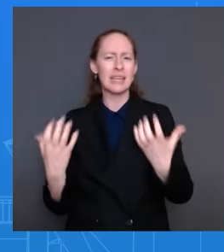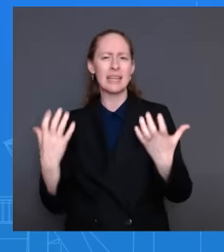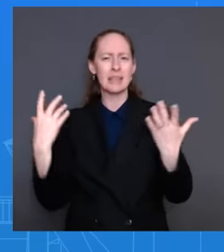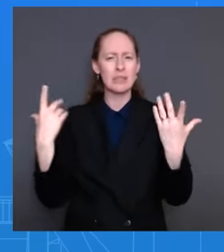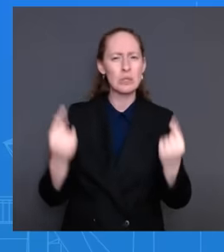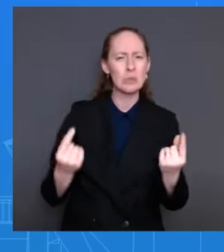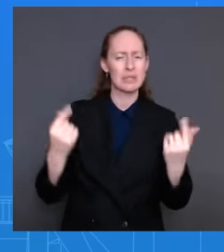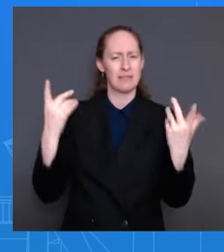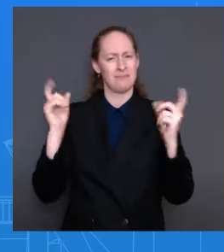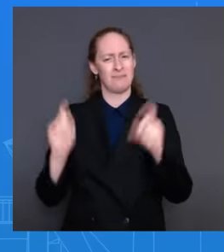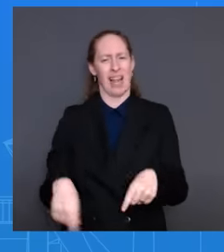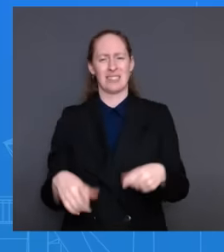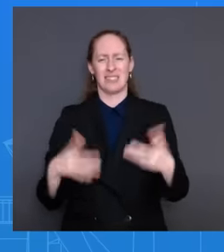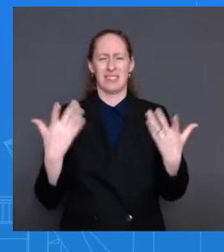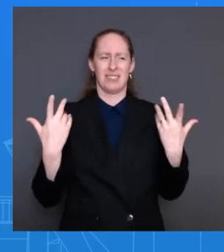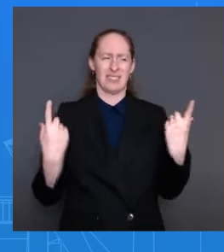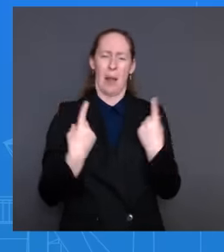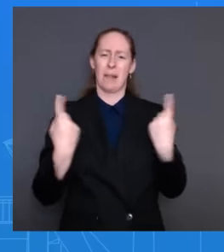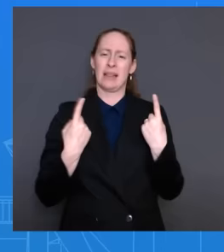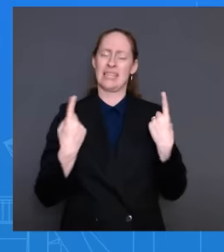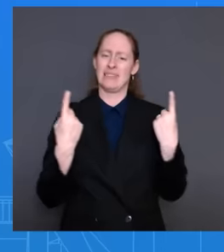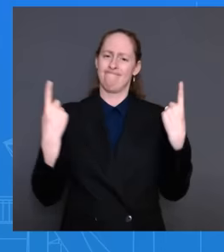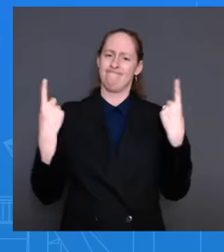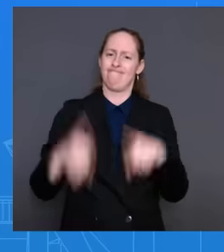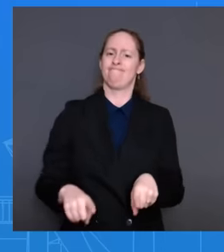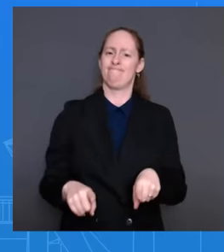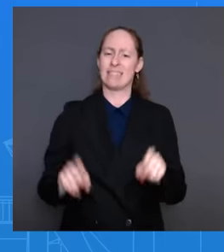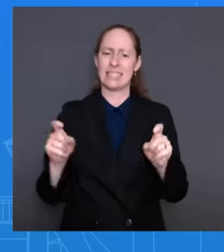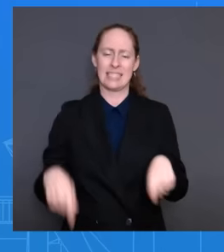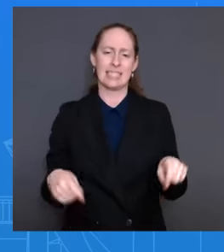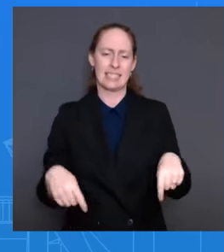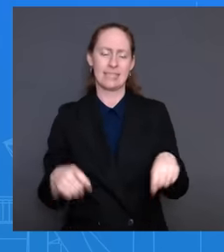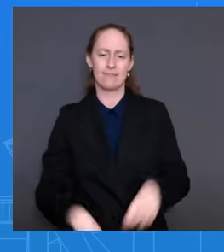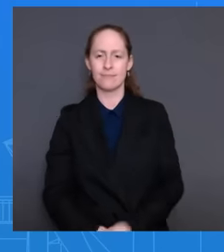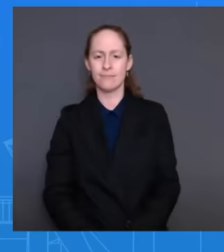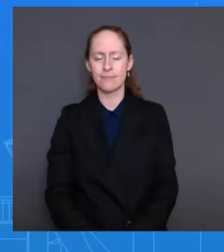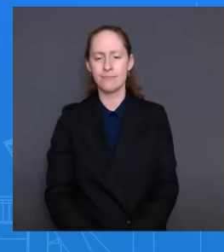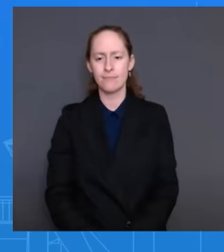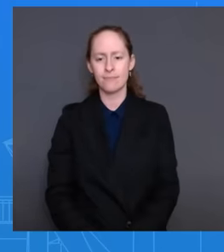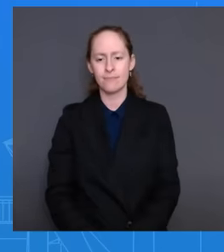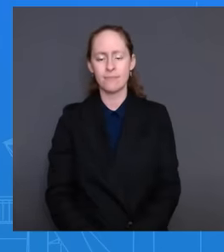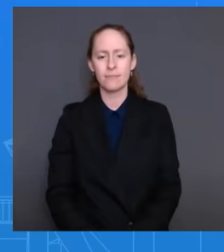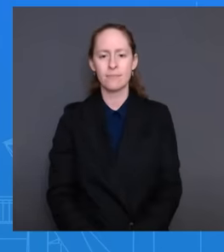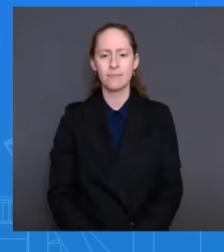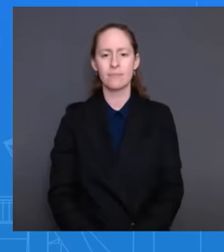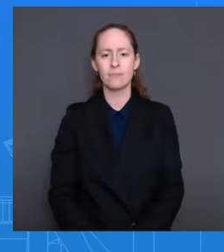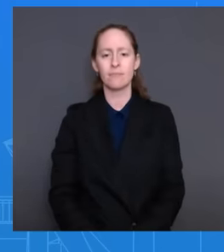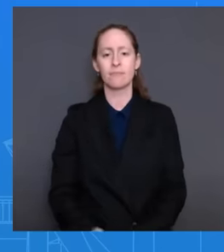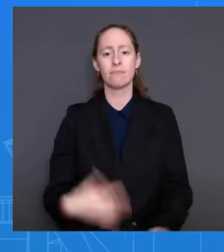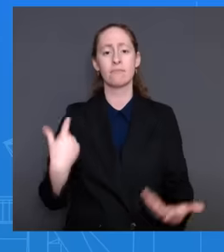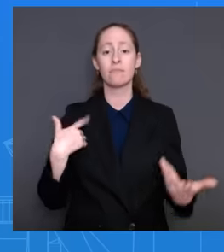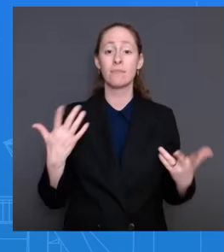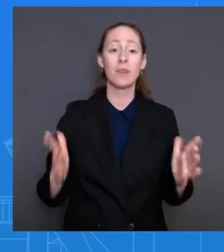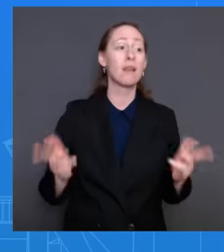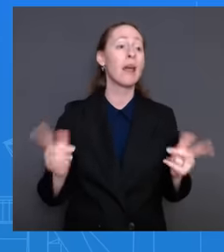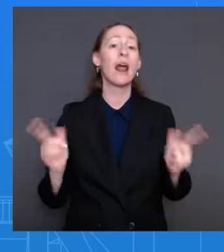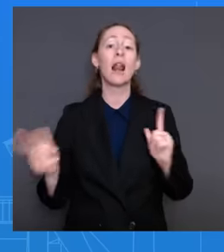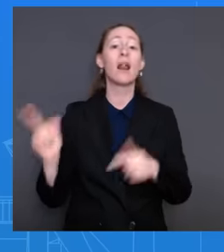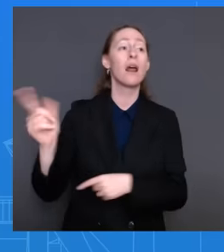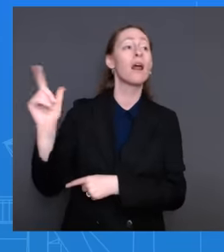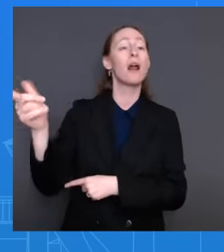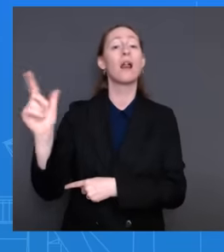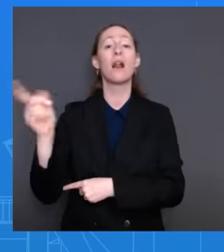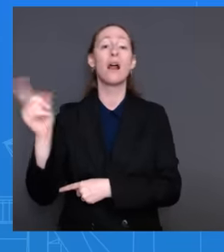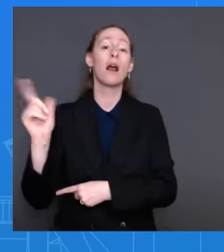We cannot continue having this epidemic that we're having, which gun violence. This is not okay. And what